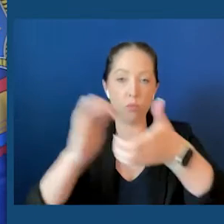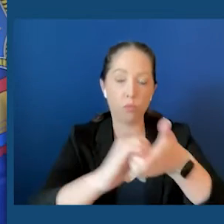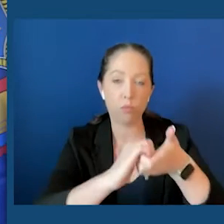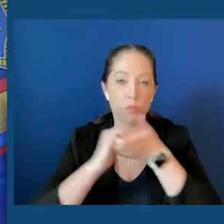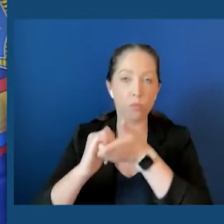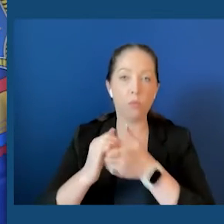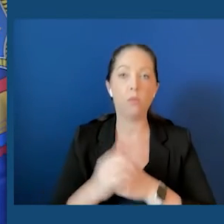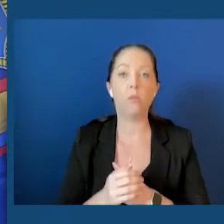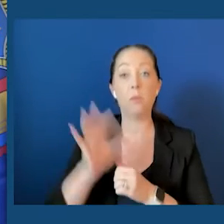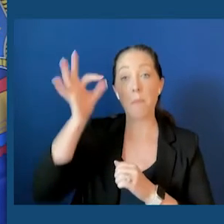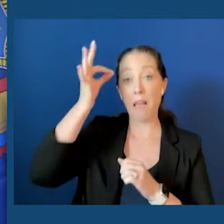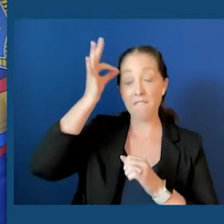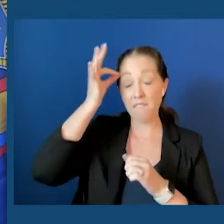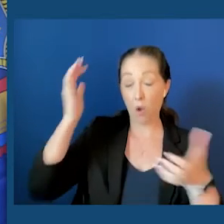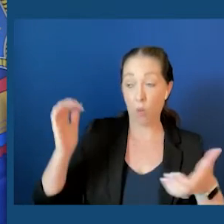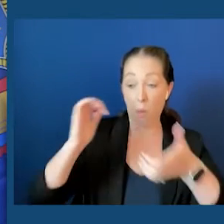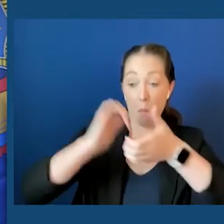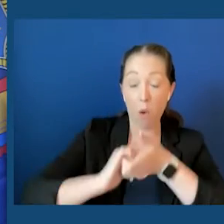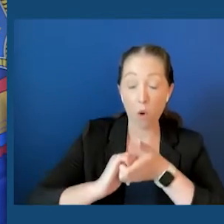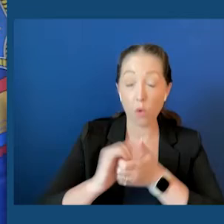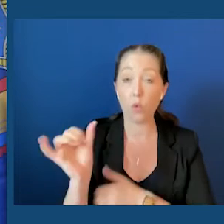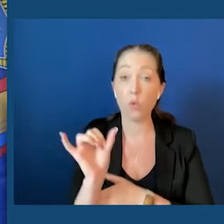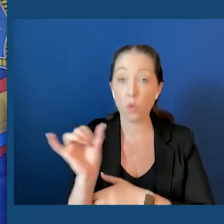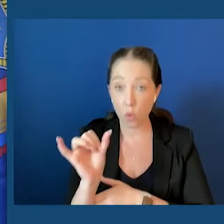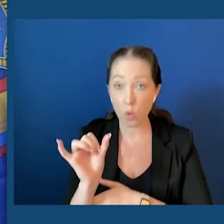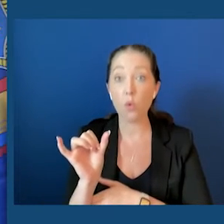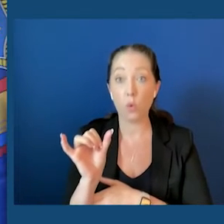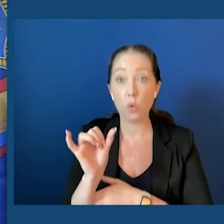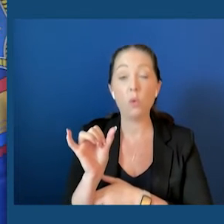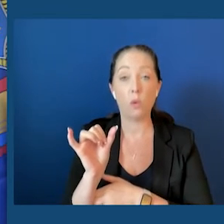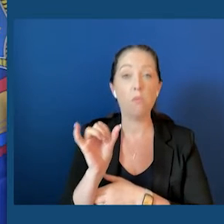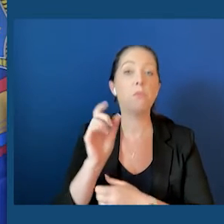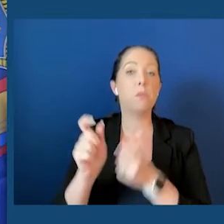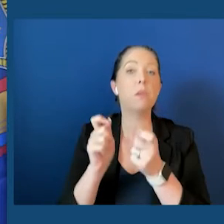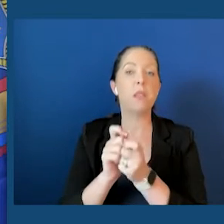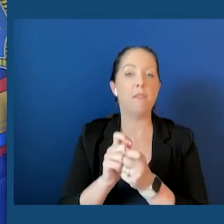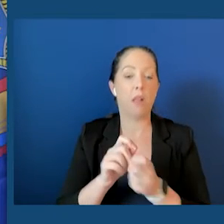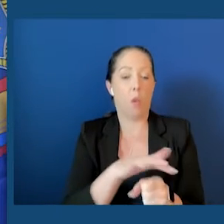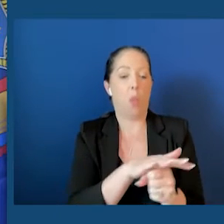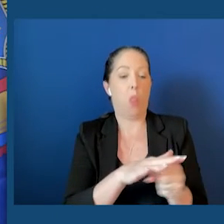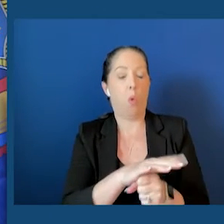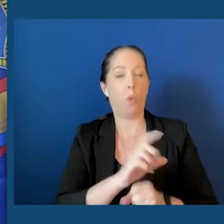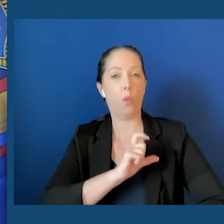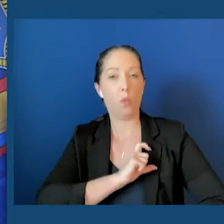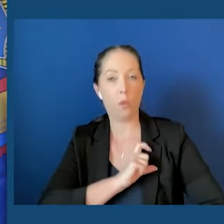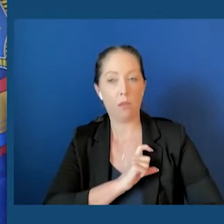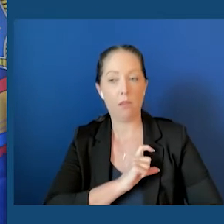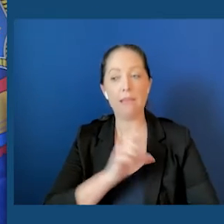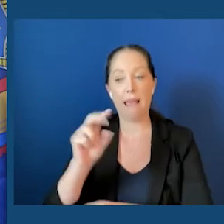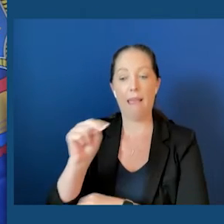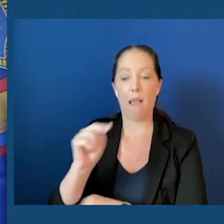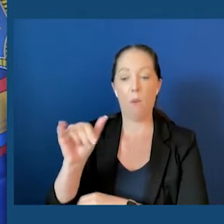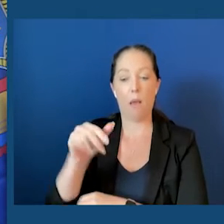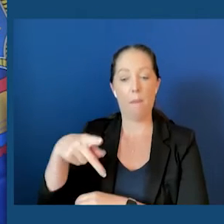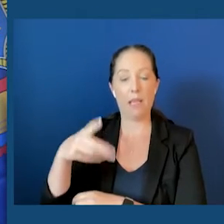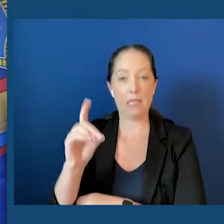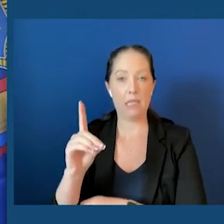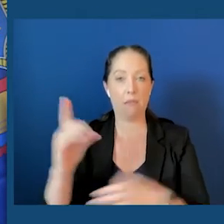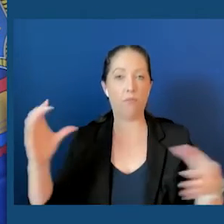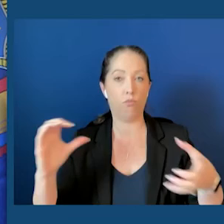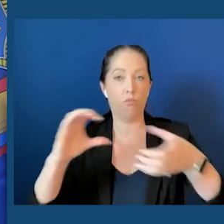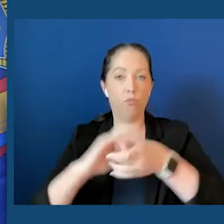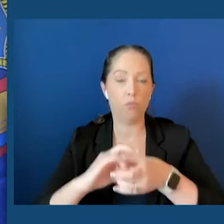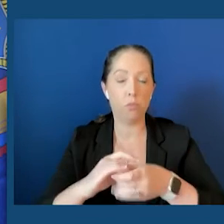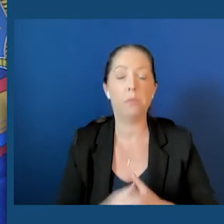federal partners, and particularly with the local PDs and with NYPD. Sharing our tactics and